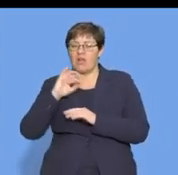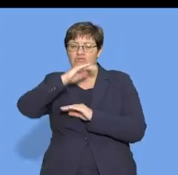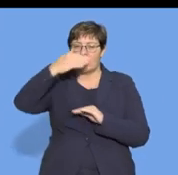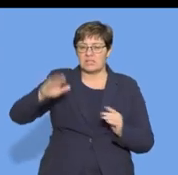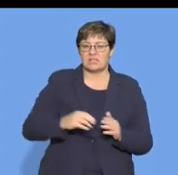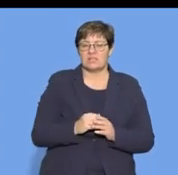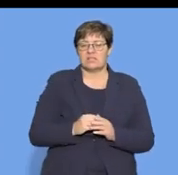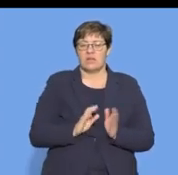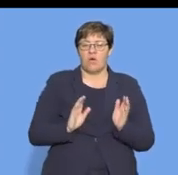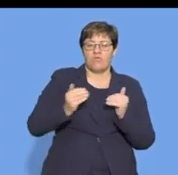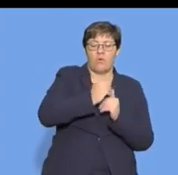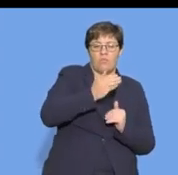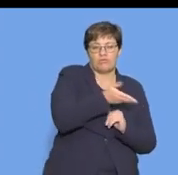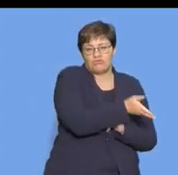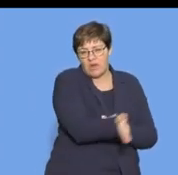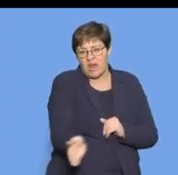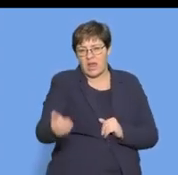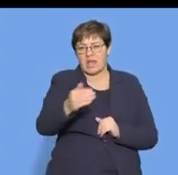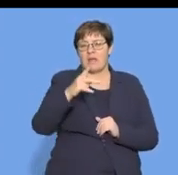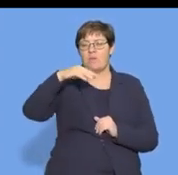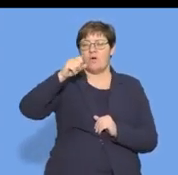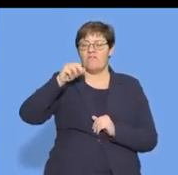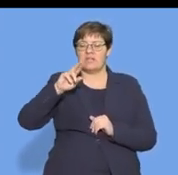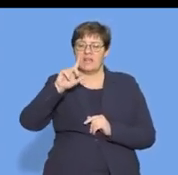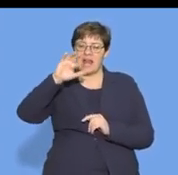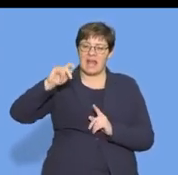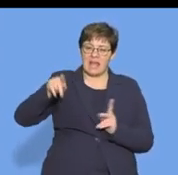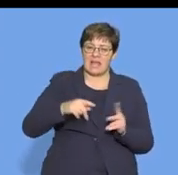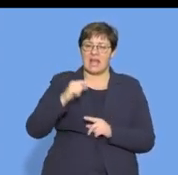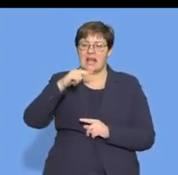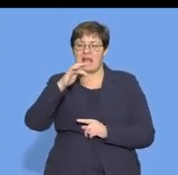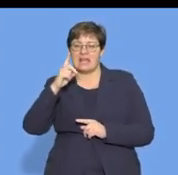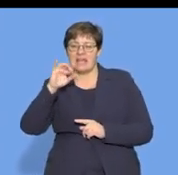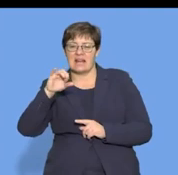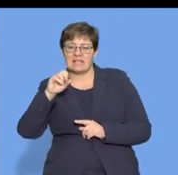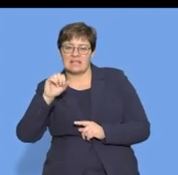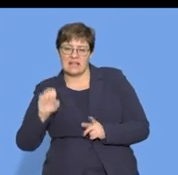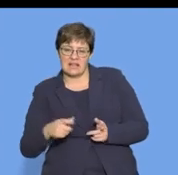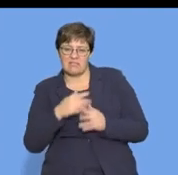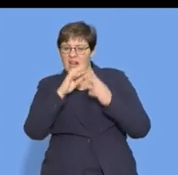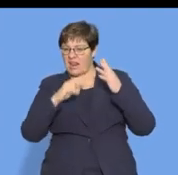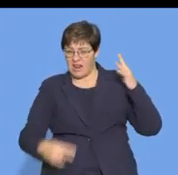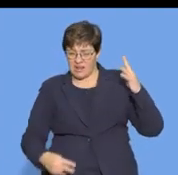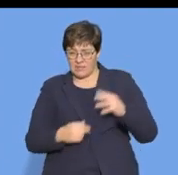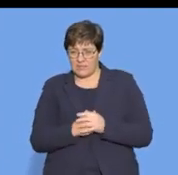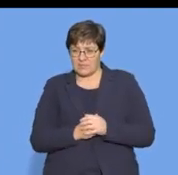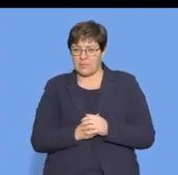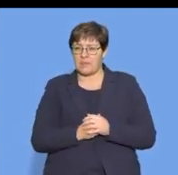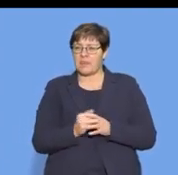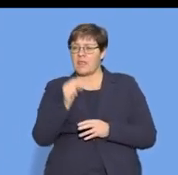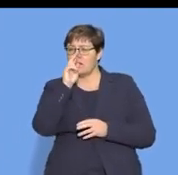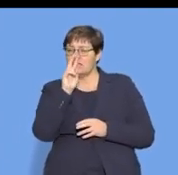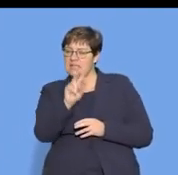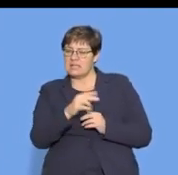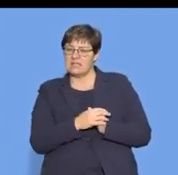Dry, Plovers Lake, Gladys Vale Cave, and then Malapa and Drimmelen. Okay, now what's important